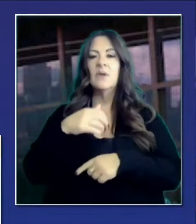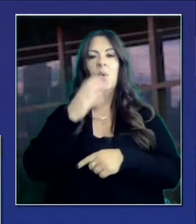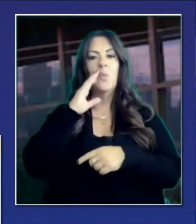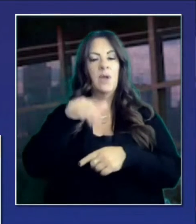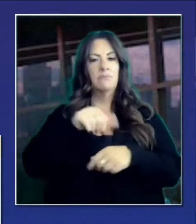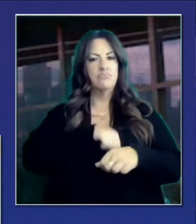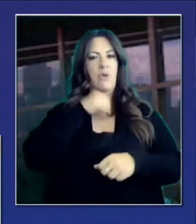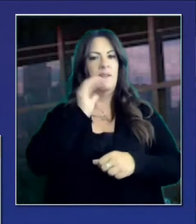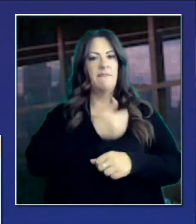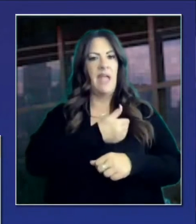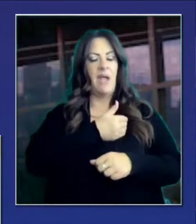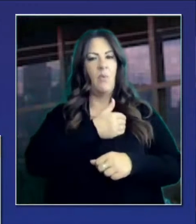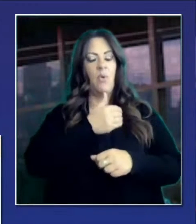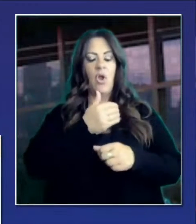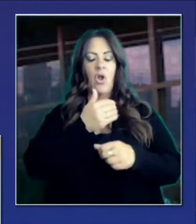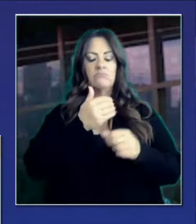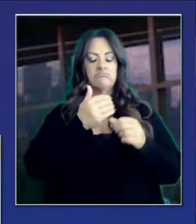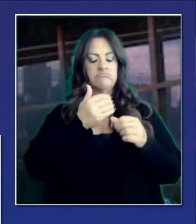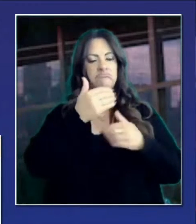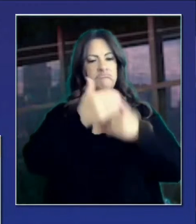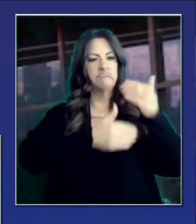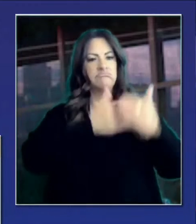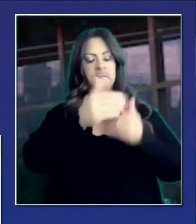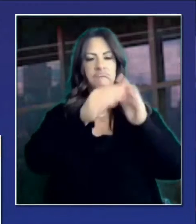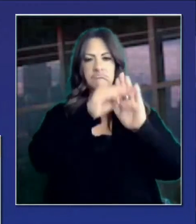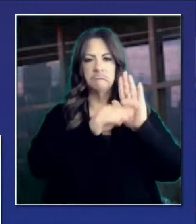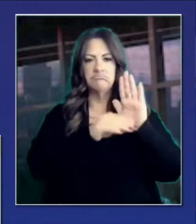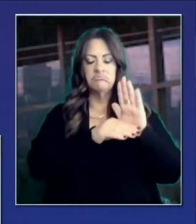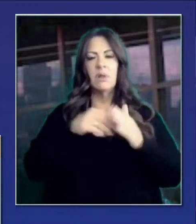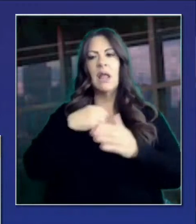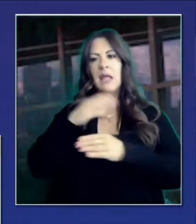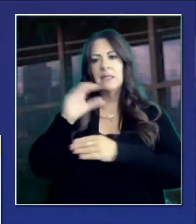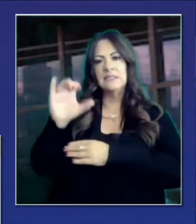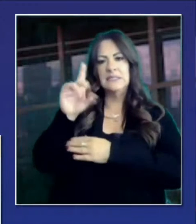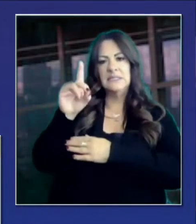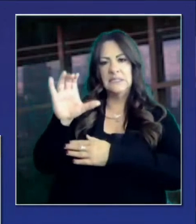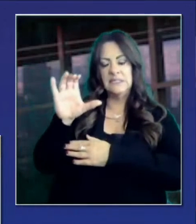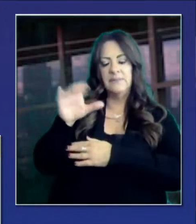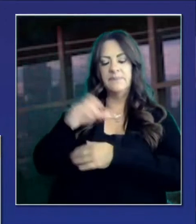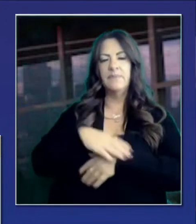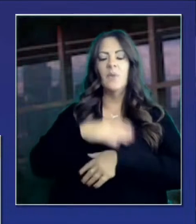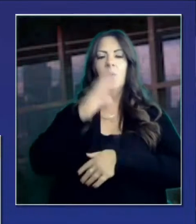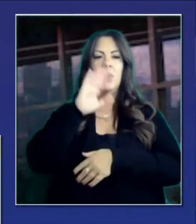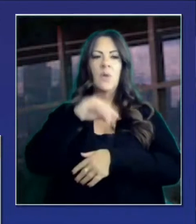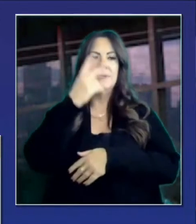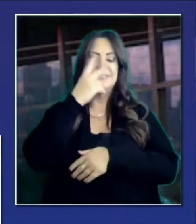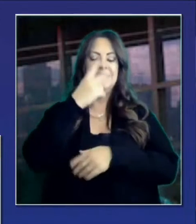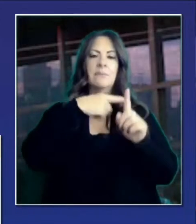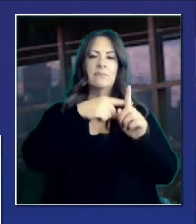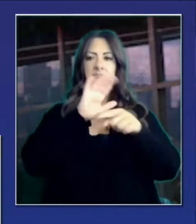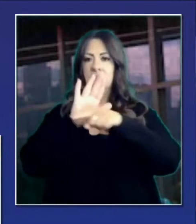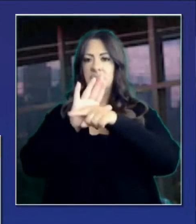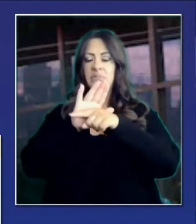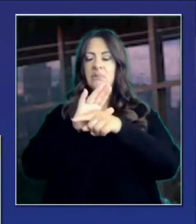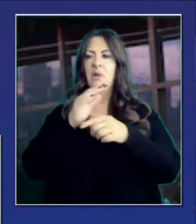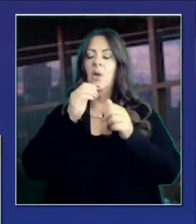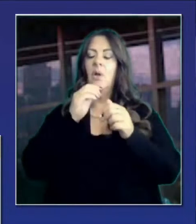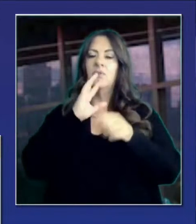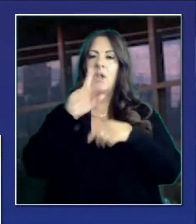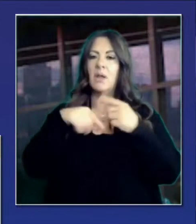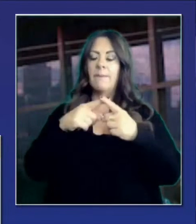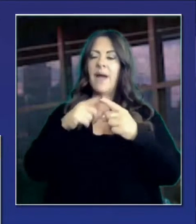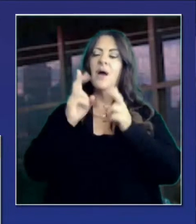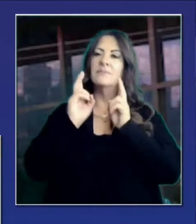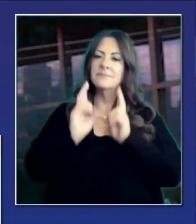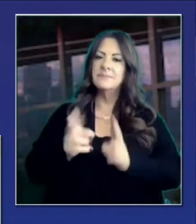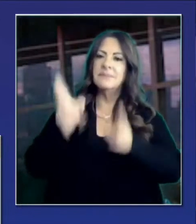and others, we recognize it has advantages and it has disadvantages as it relates speed and efficiency.